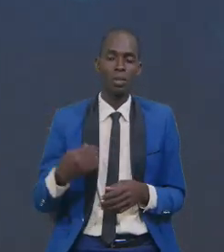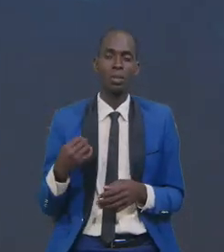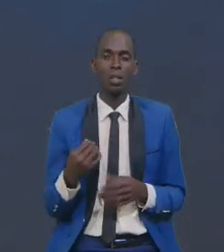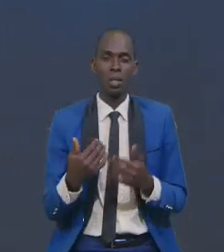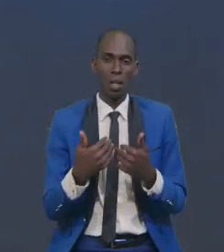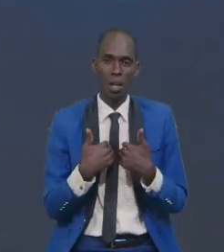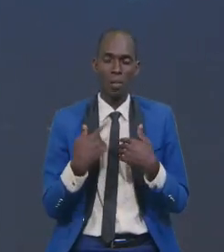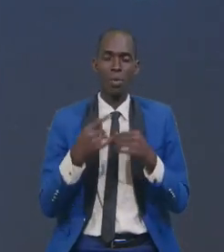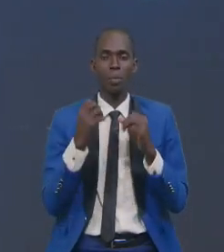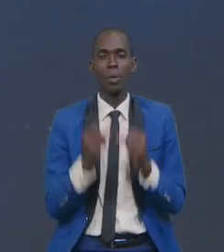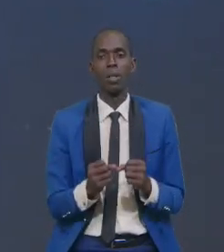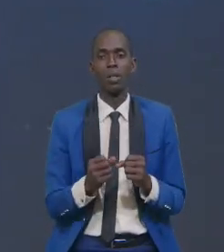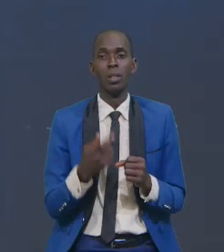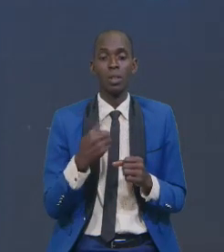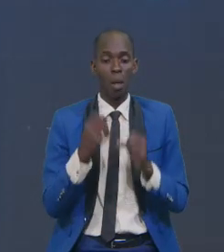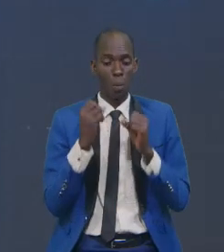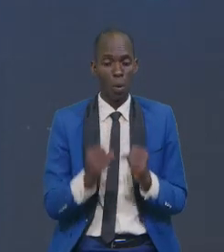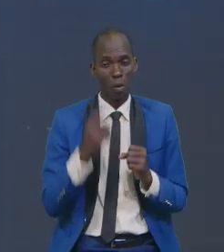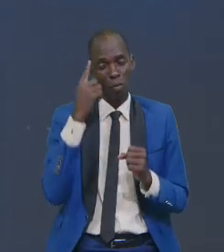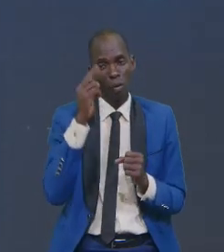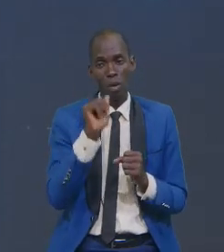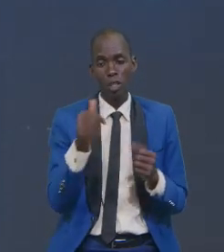the power for a new life,